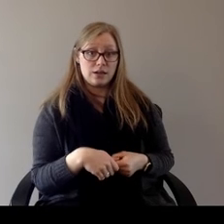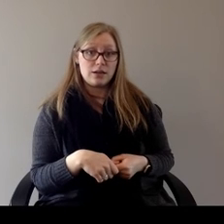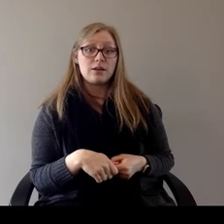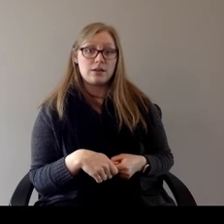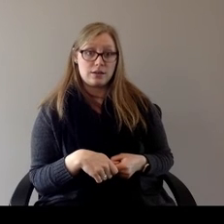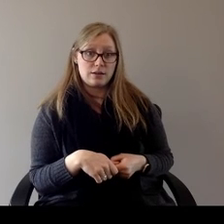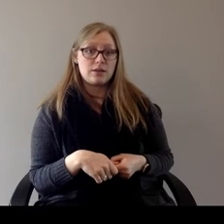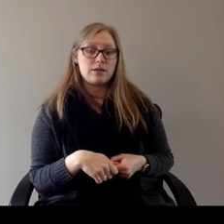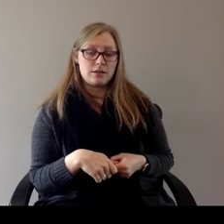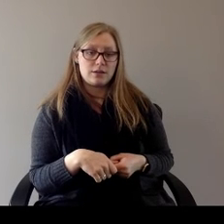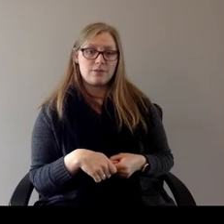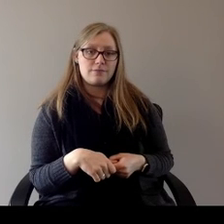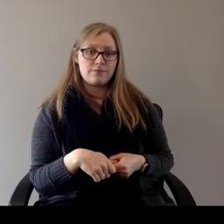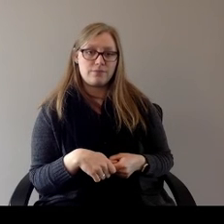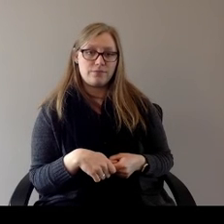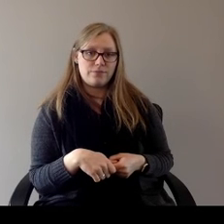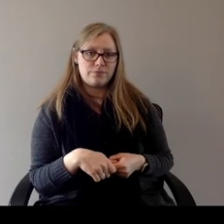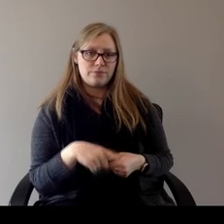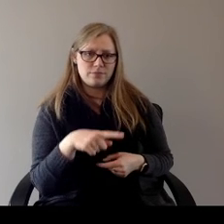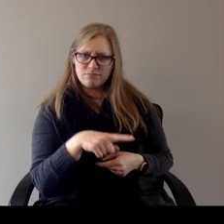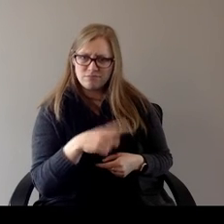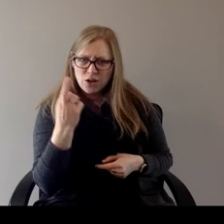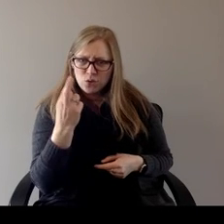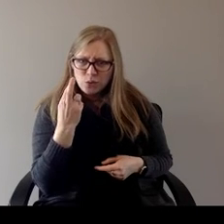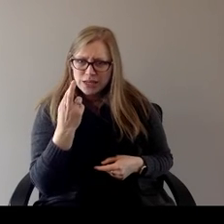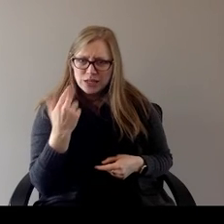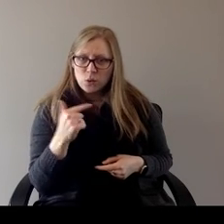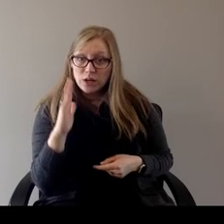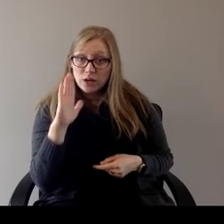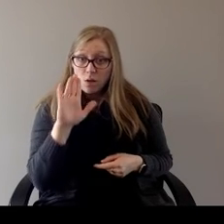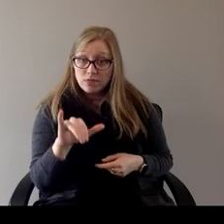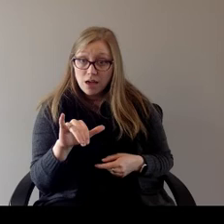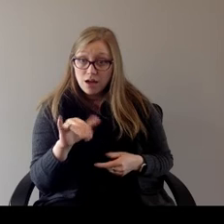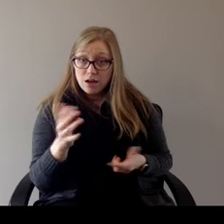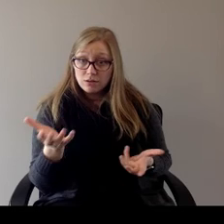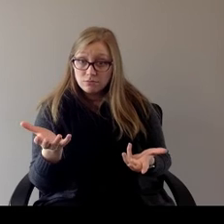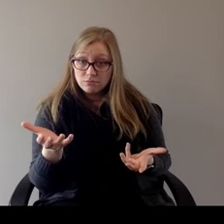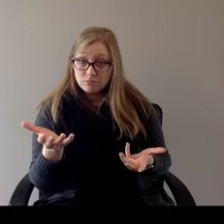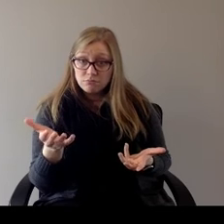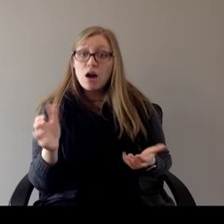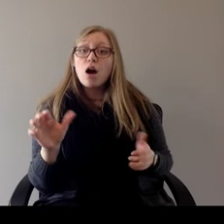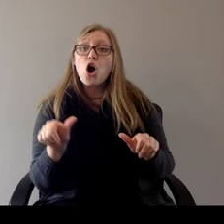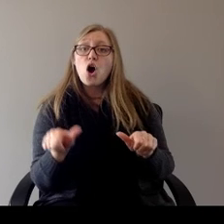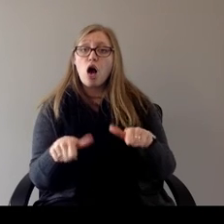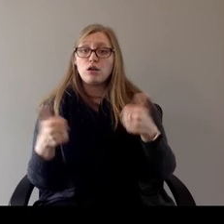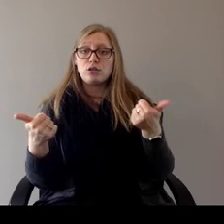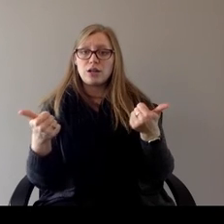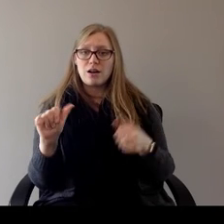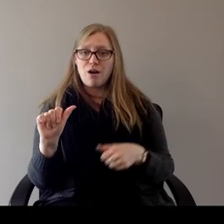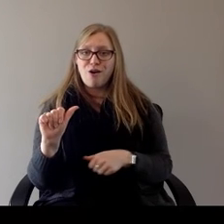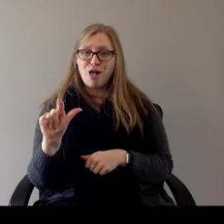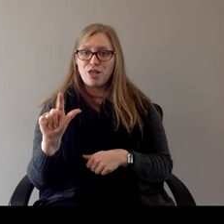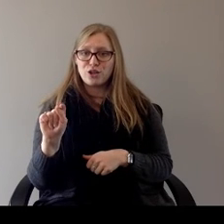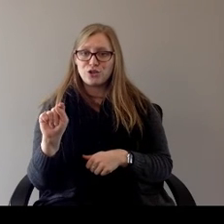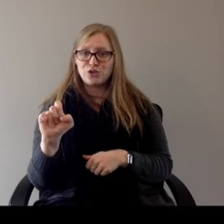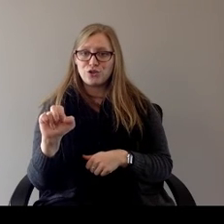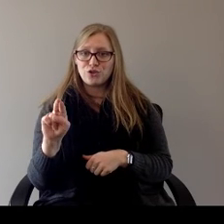ADB. And what was our reasoning for that? It's because alternate